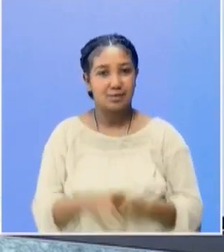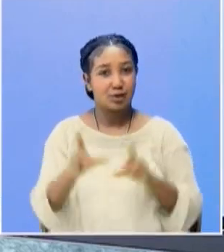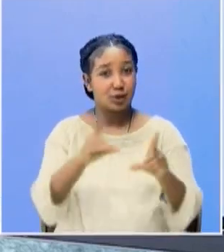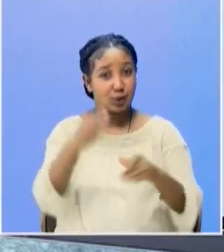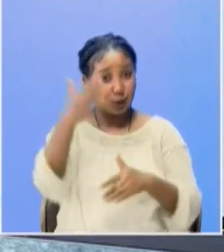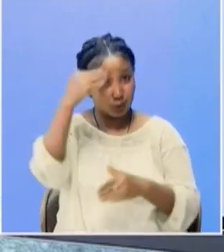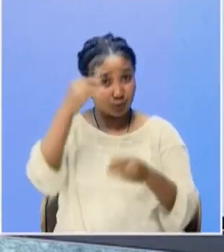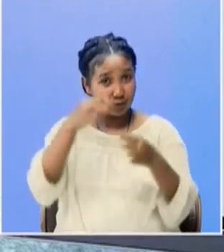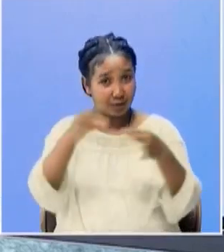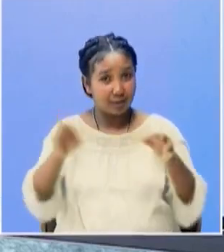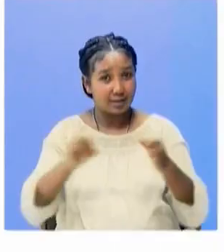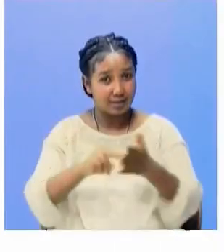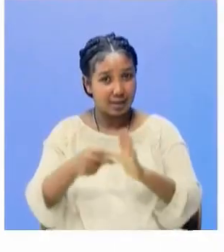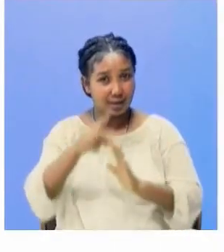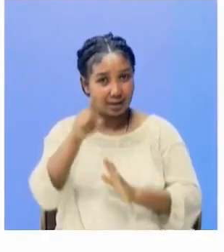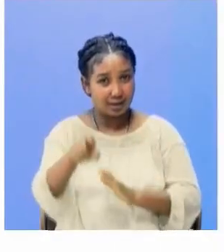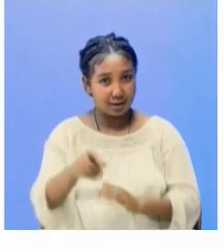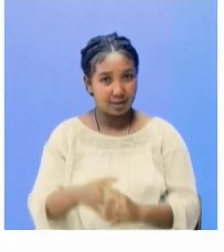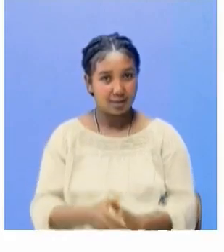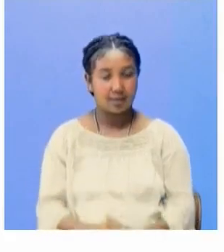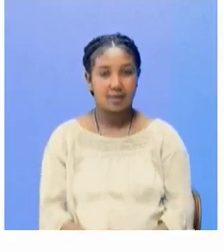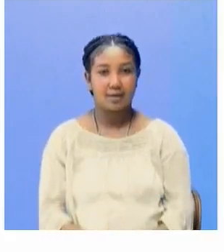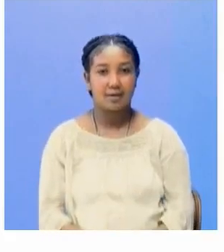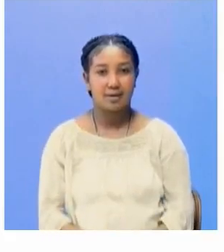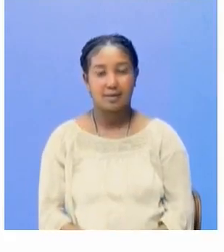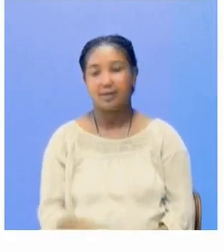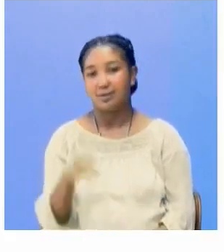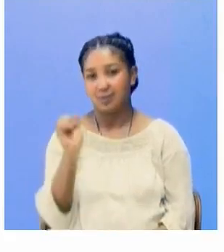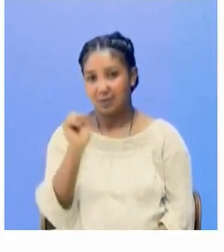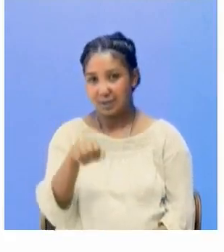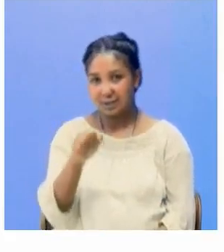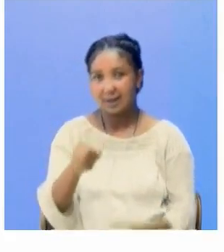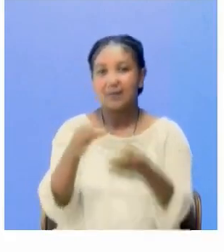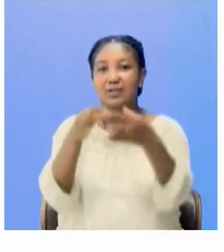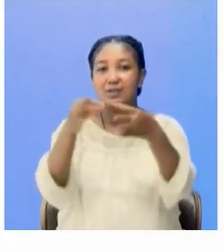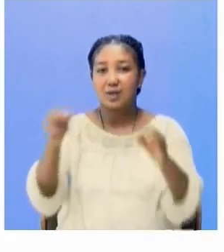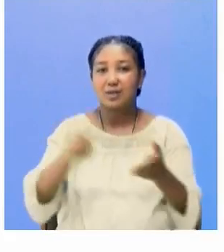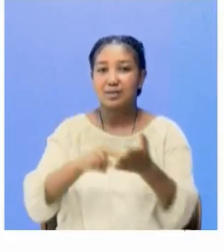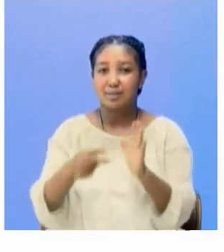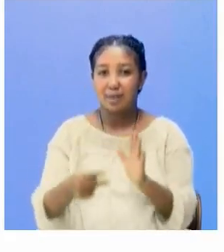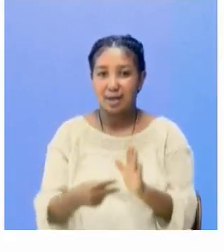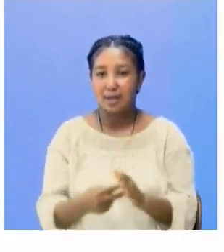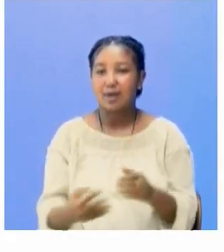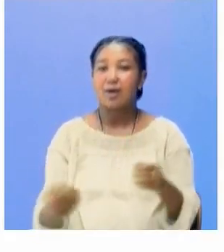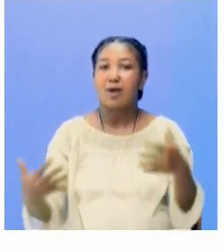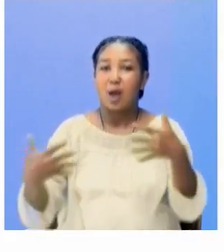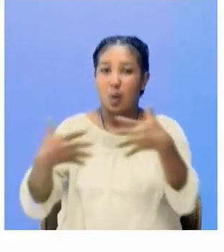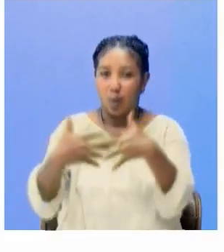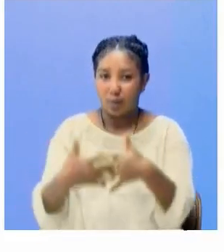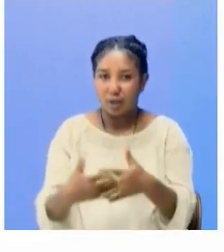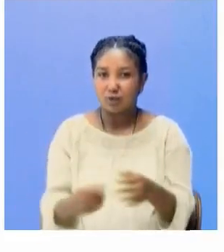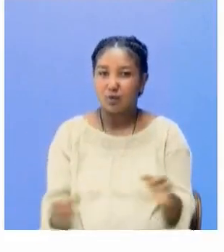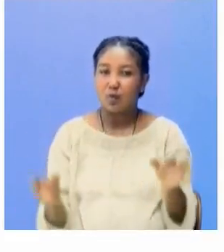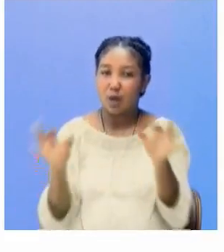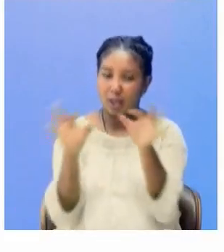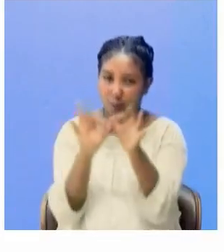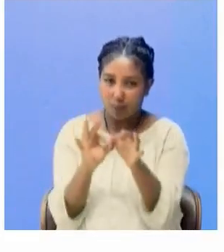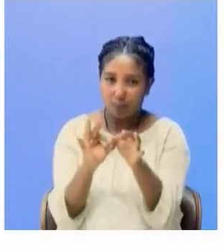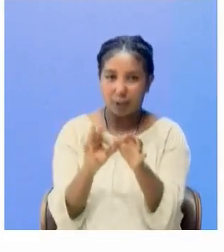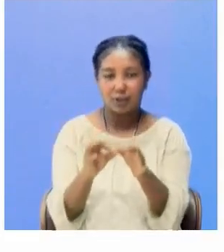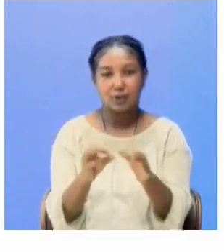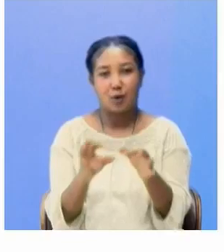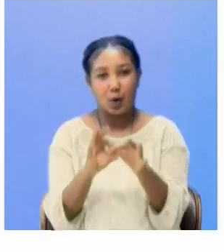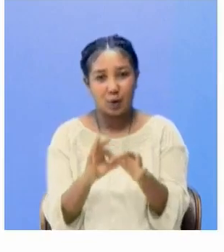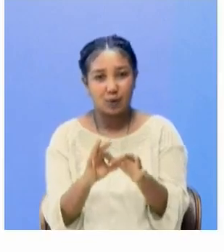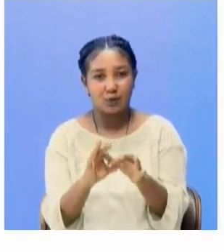know what a sentence is? Yes? A sentence means a combination. It's a combination